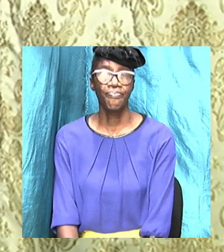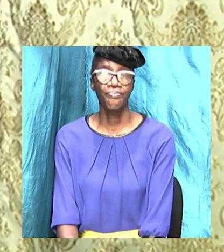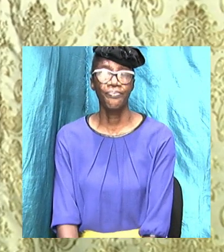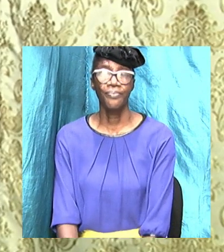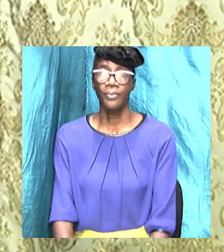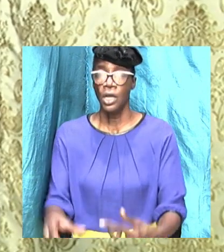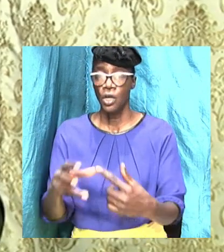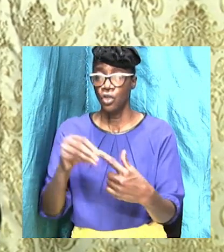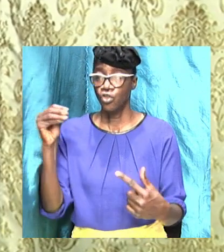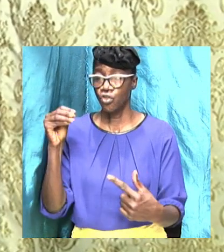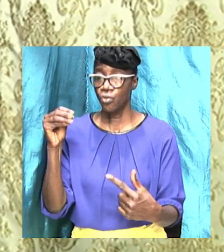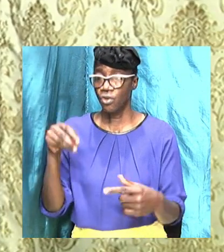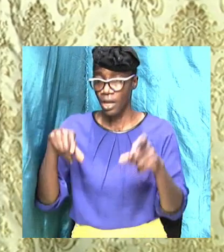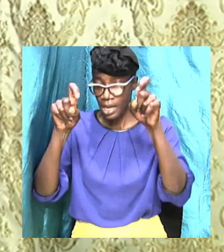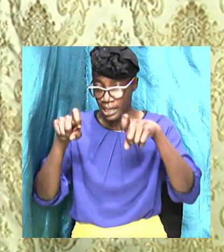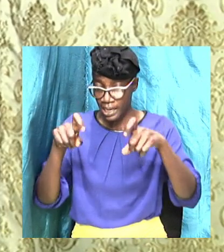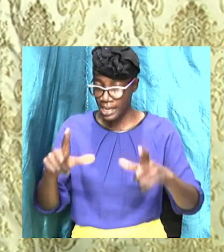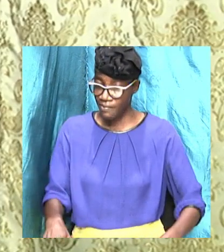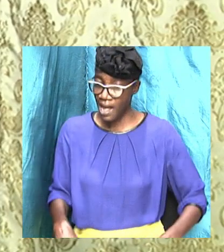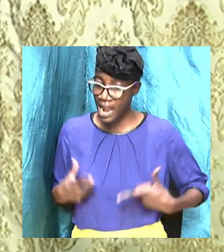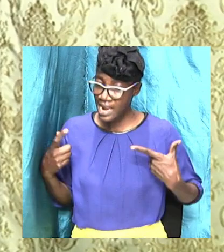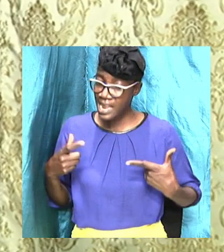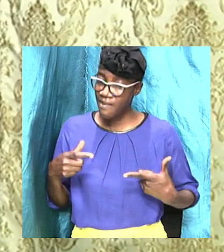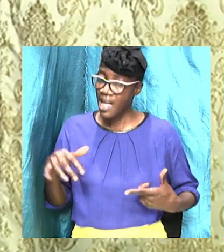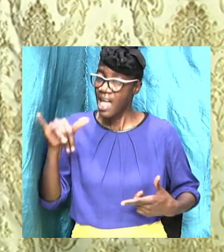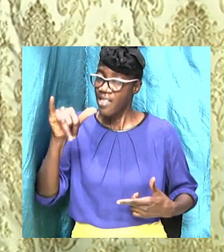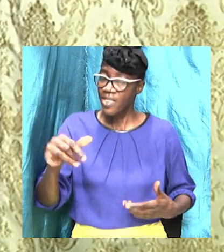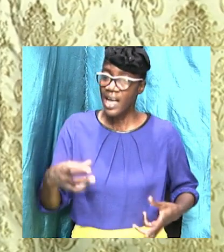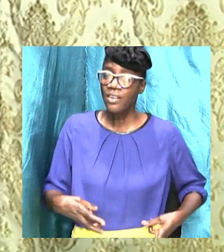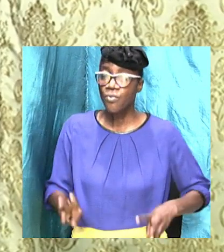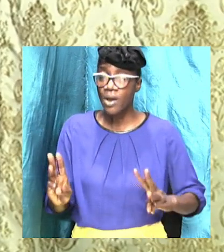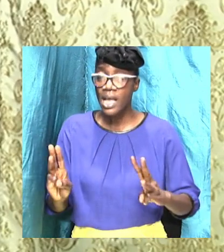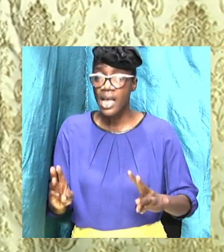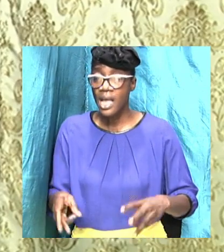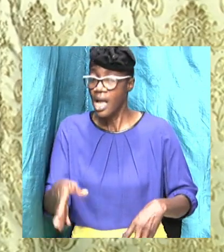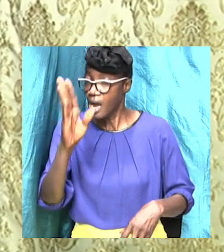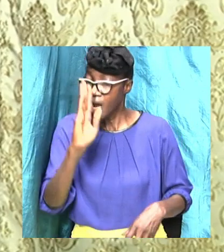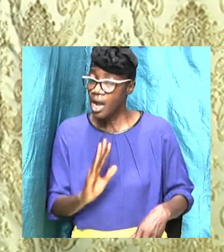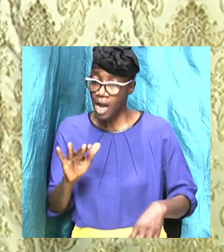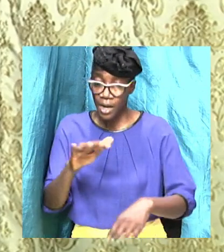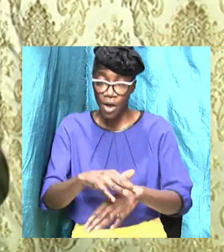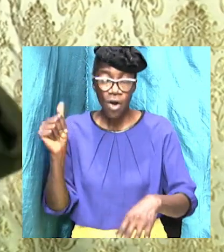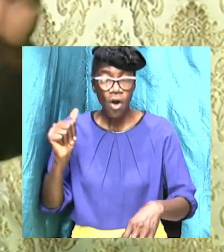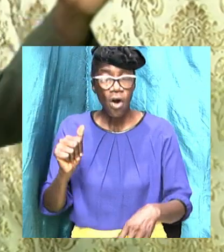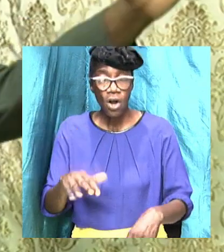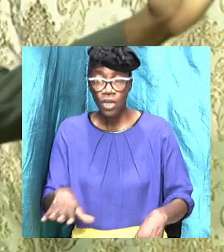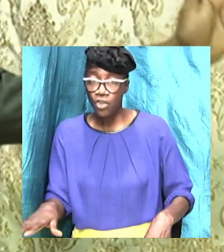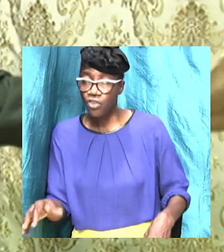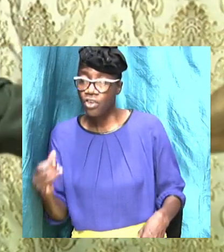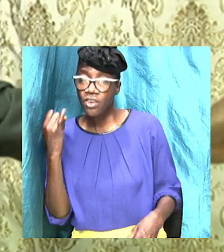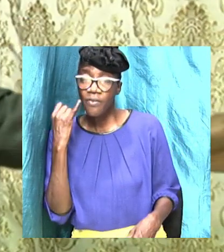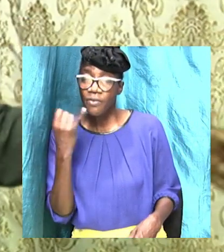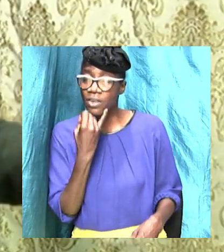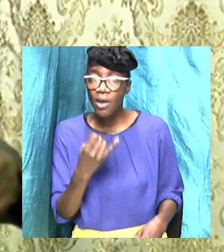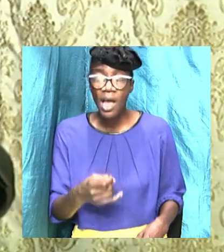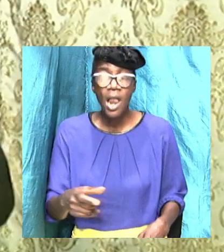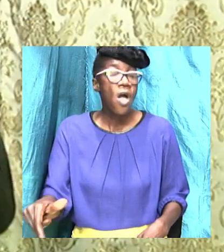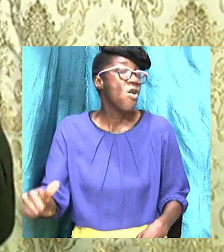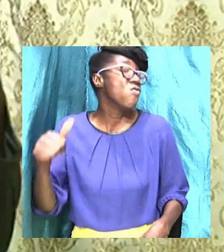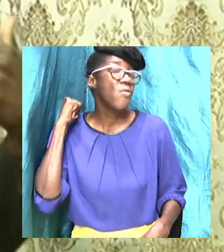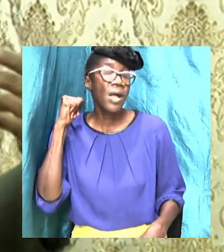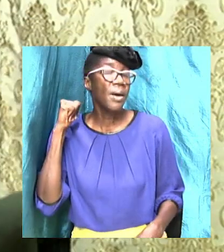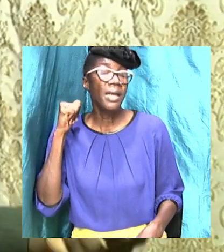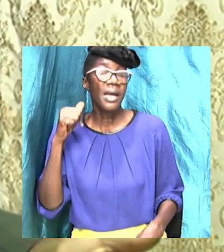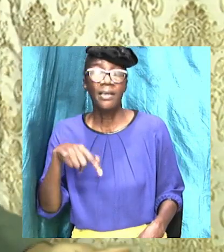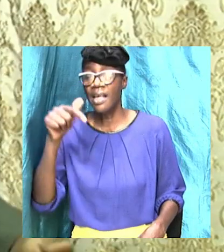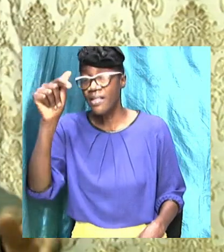We're chosen, so we must live that way. If God, when he called the children of Israel, way back there, and he said, look here, this